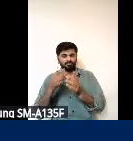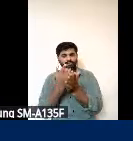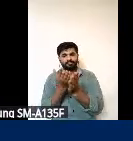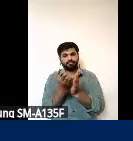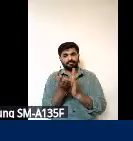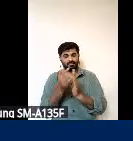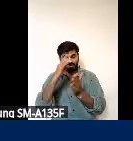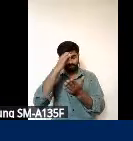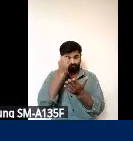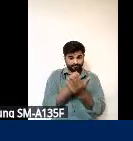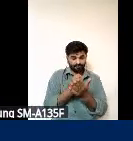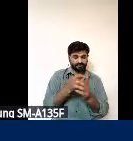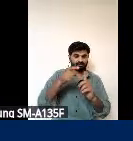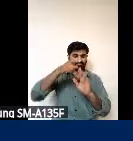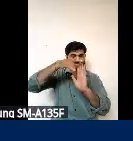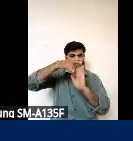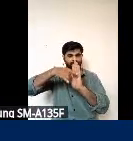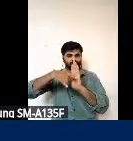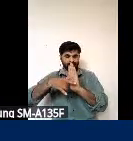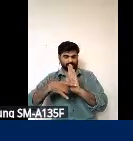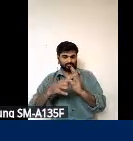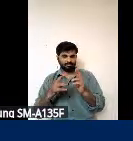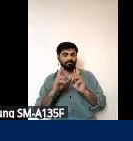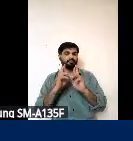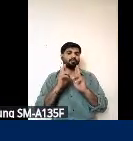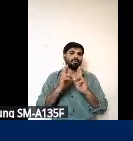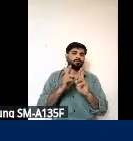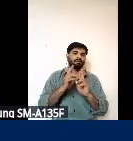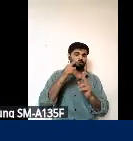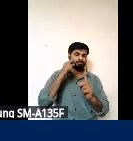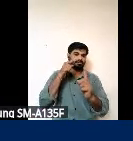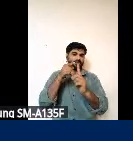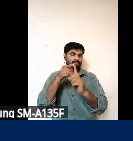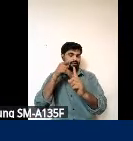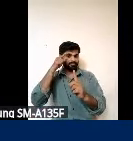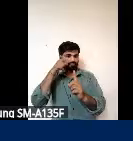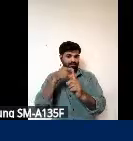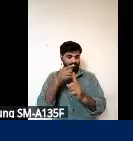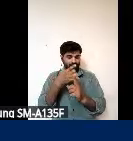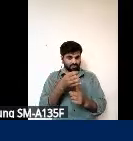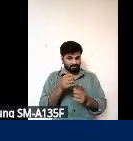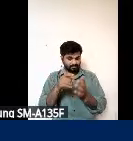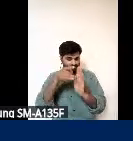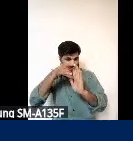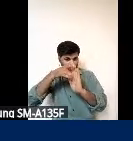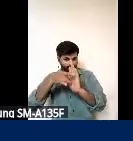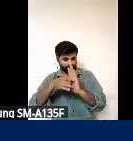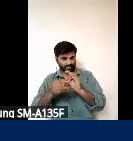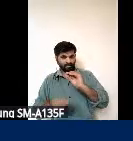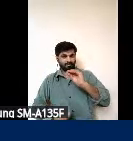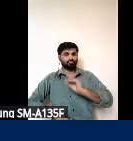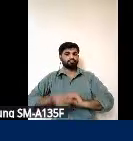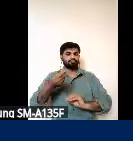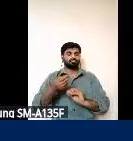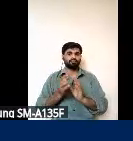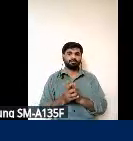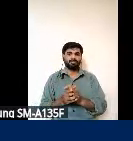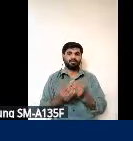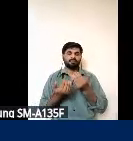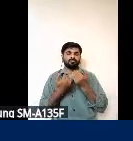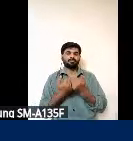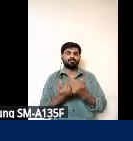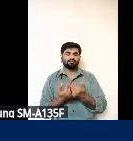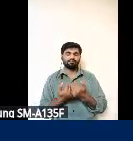this time we expect the data integration and release to happen more promptly, and hence so there is a similar